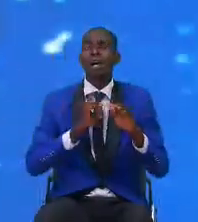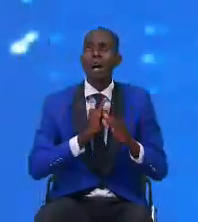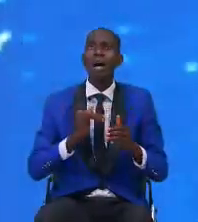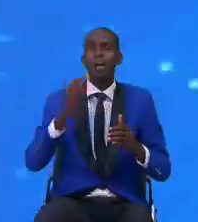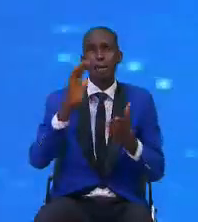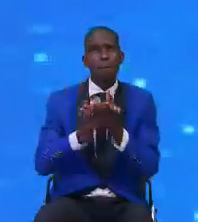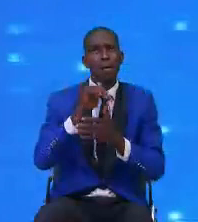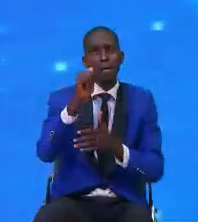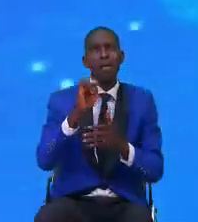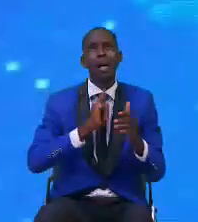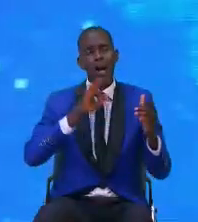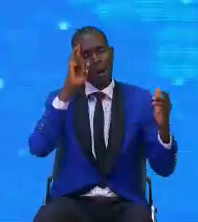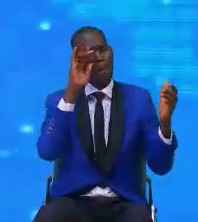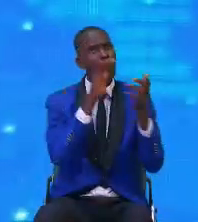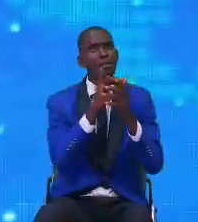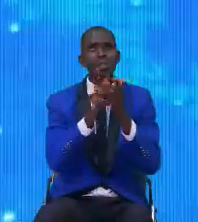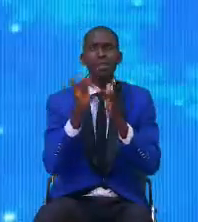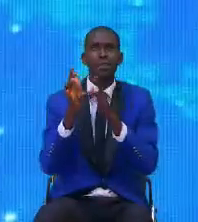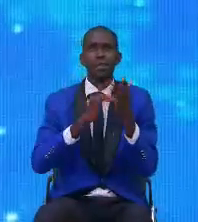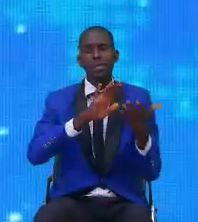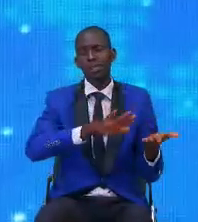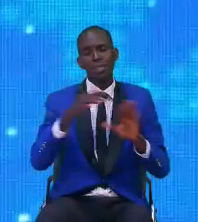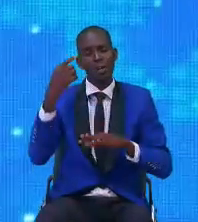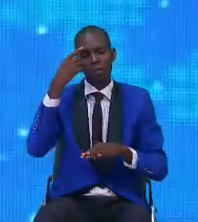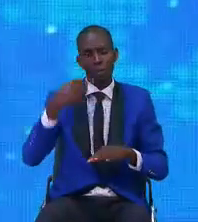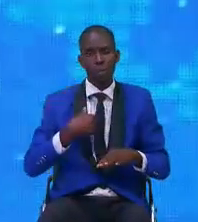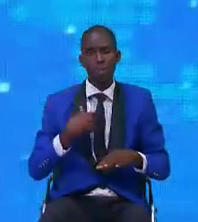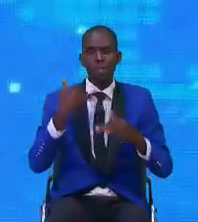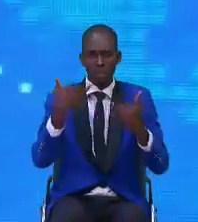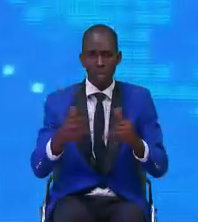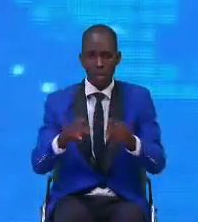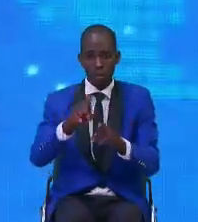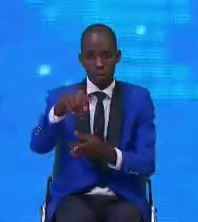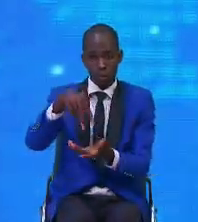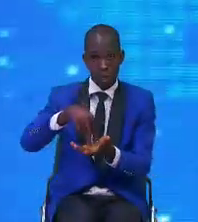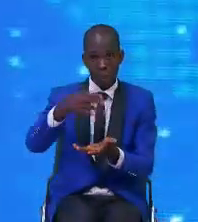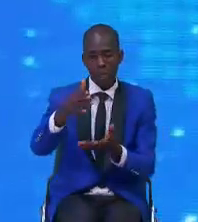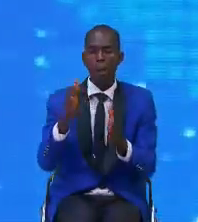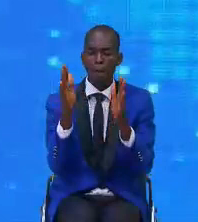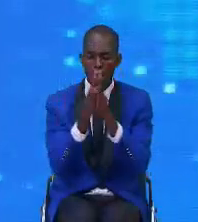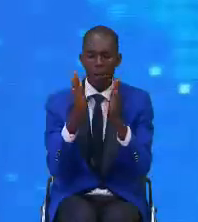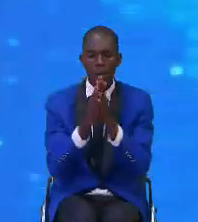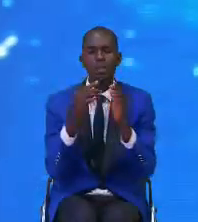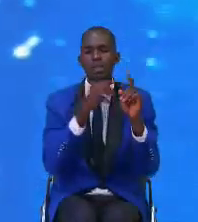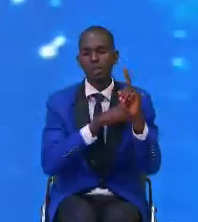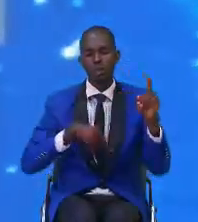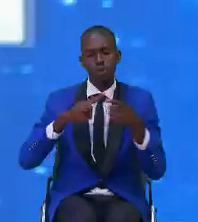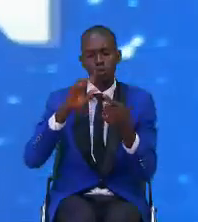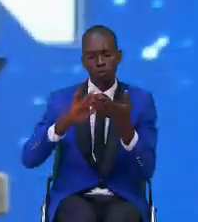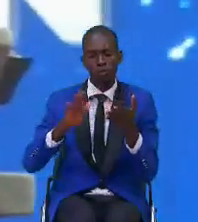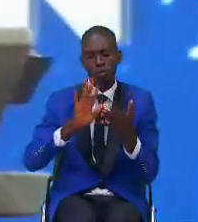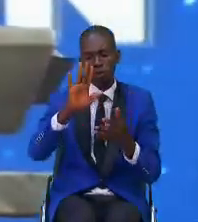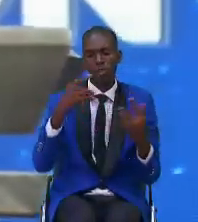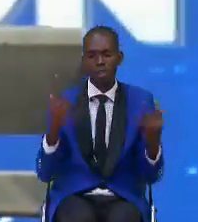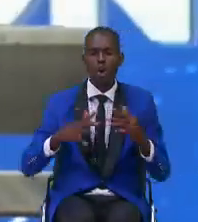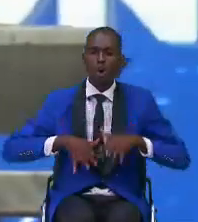that Jesus died for me on the cross of Calvary. Tell him there. And the